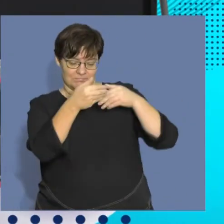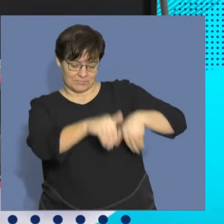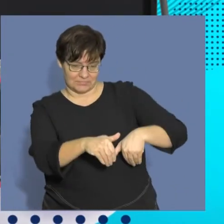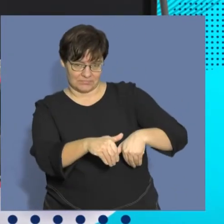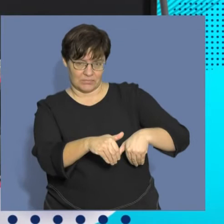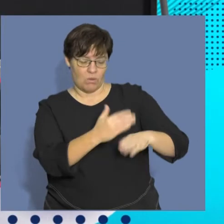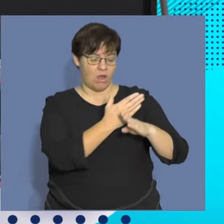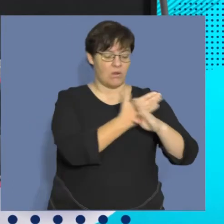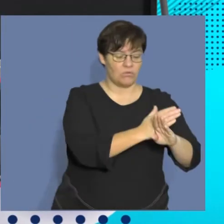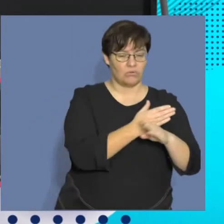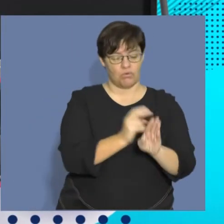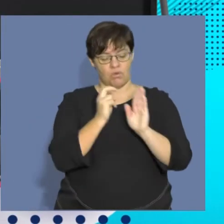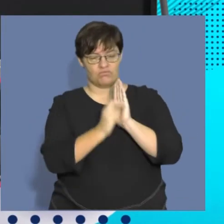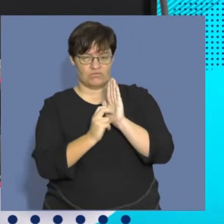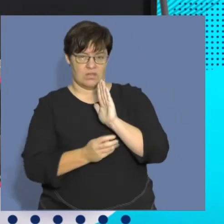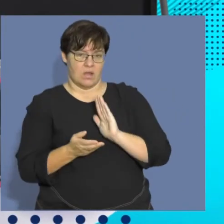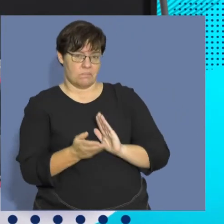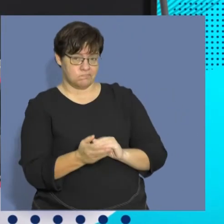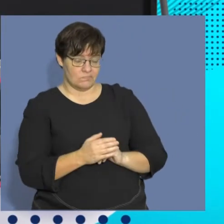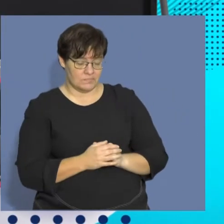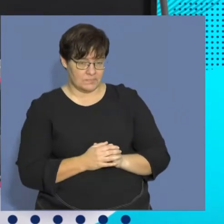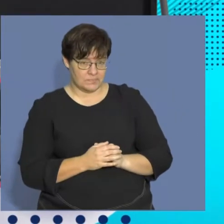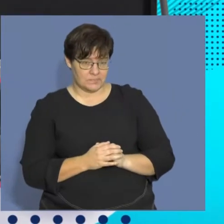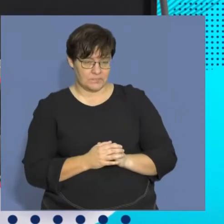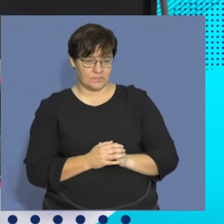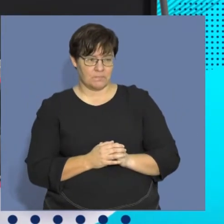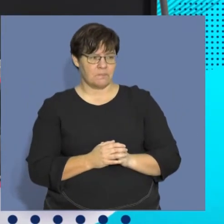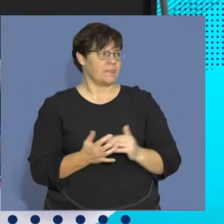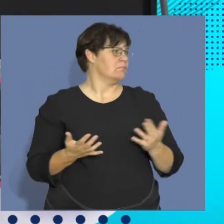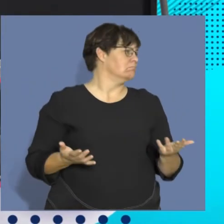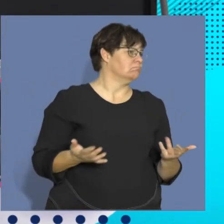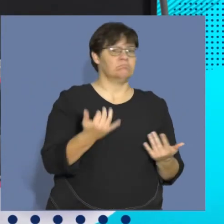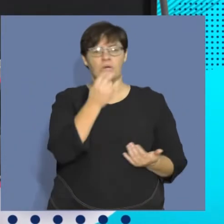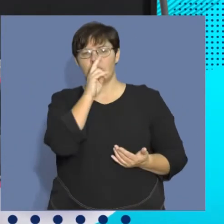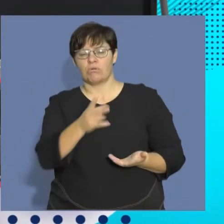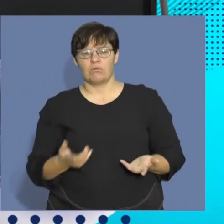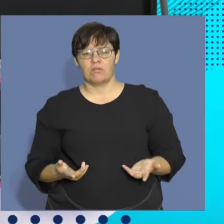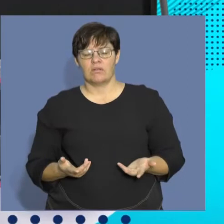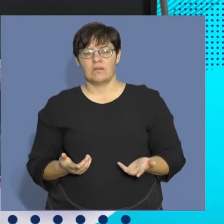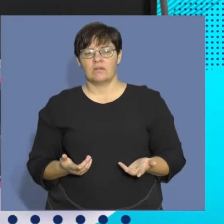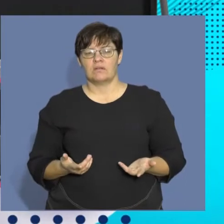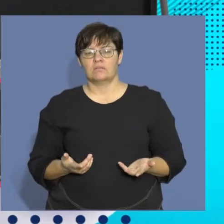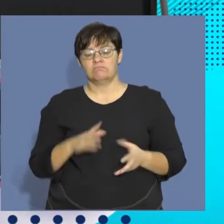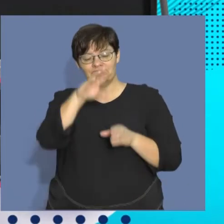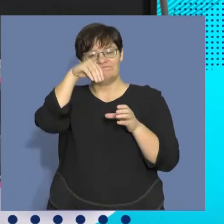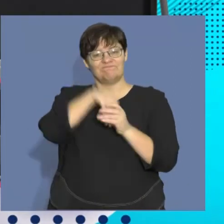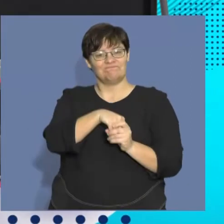by restricting it. Let's think now how this applies